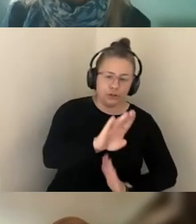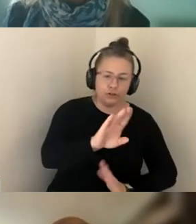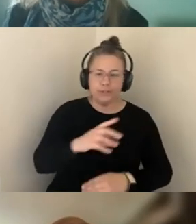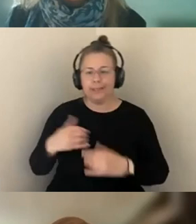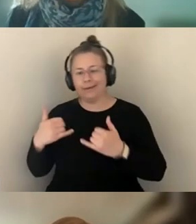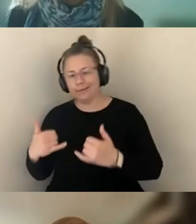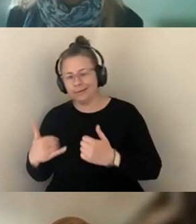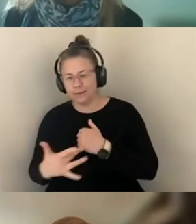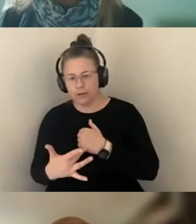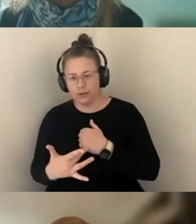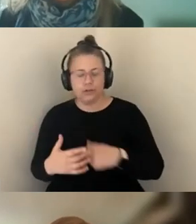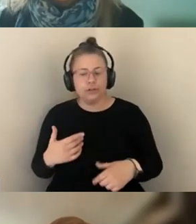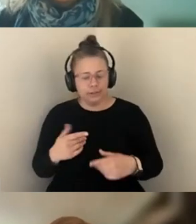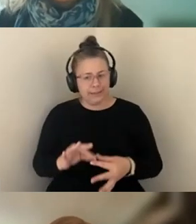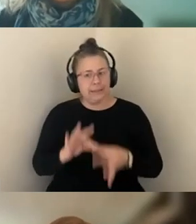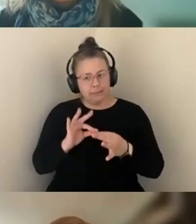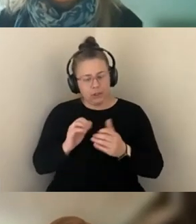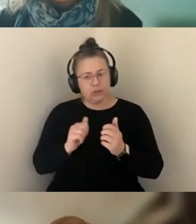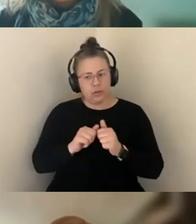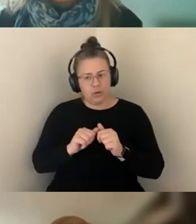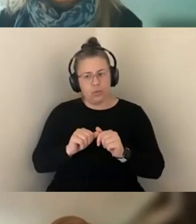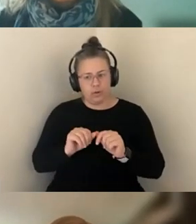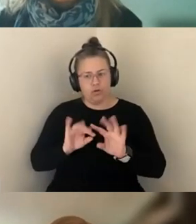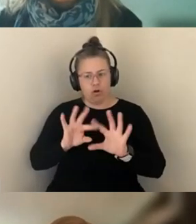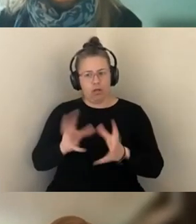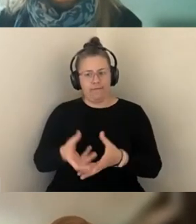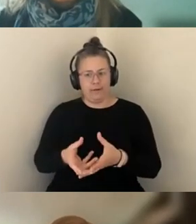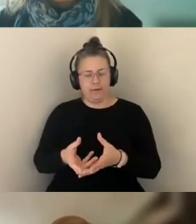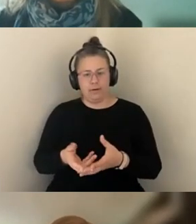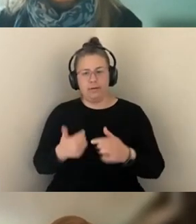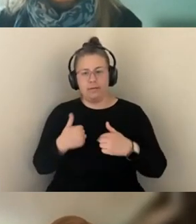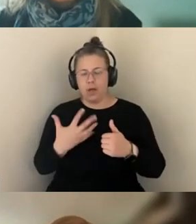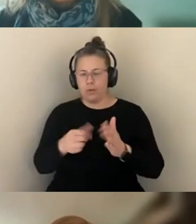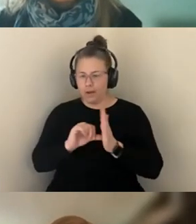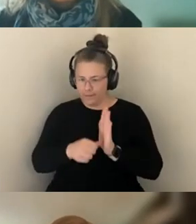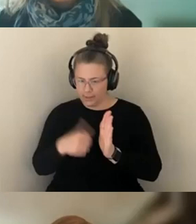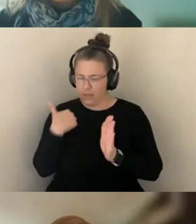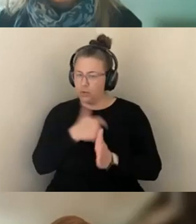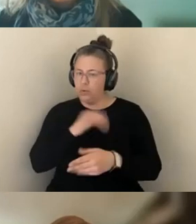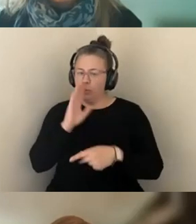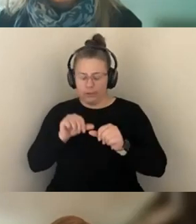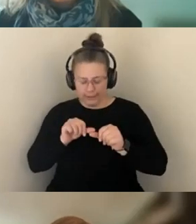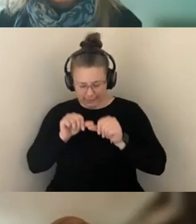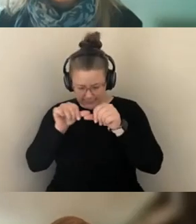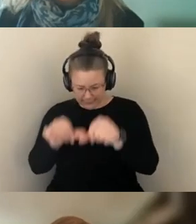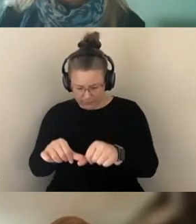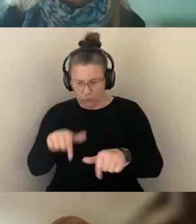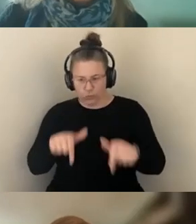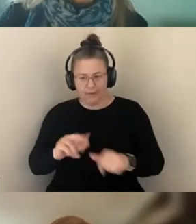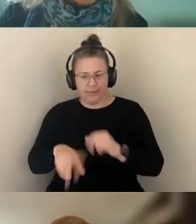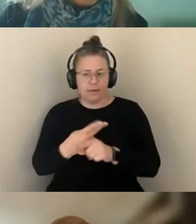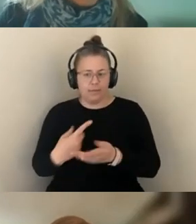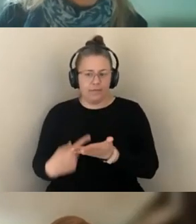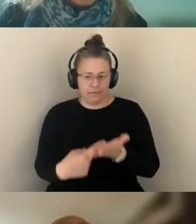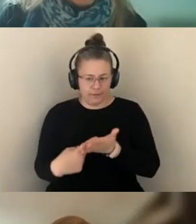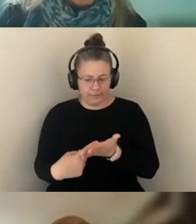I want to underscore that we will continue to have these conversations and that for all of our audience members, we see all